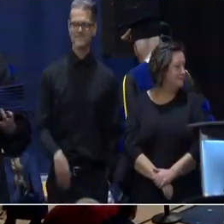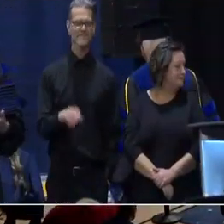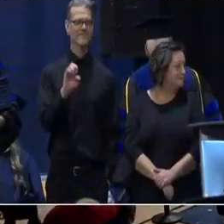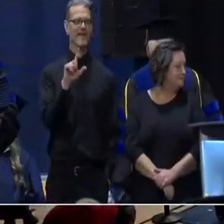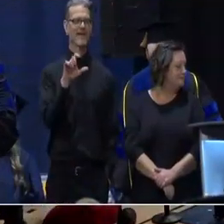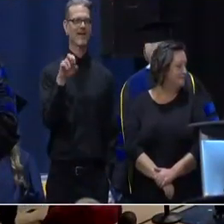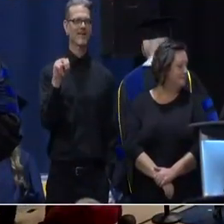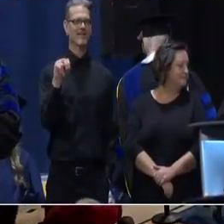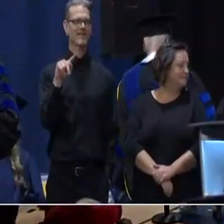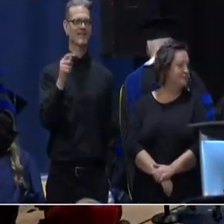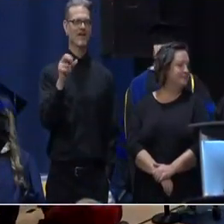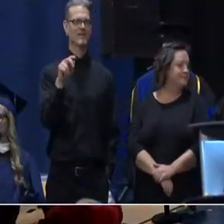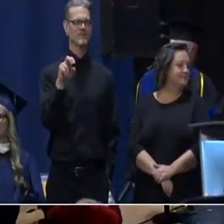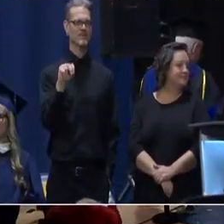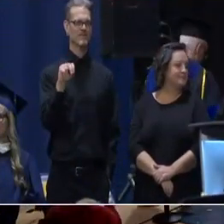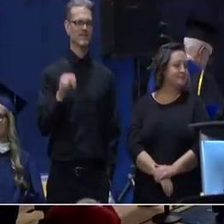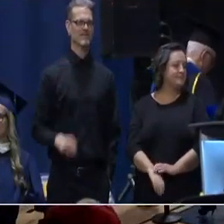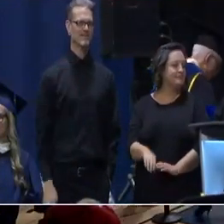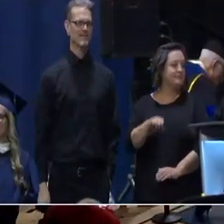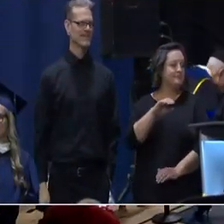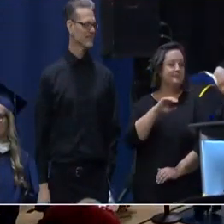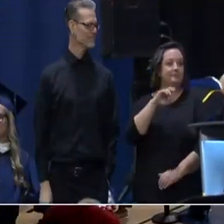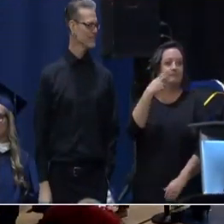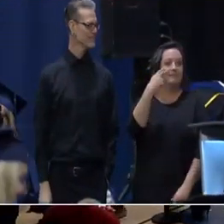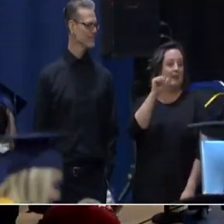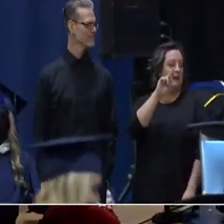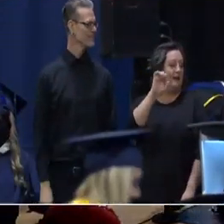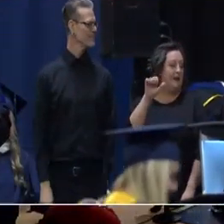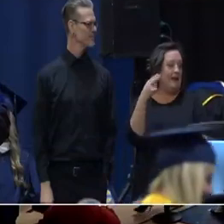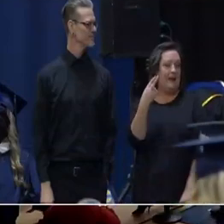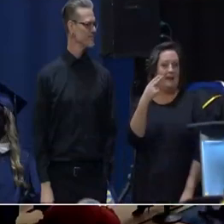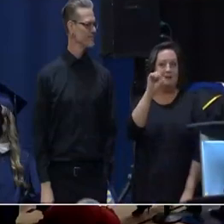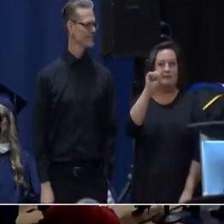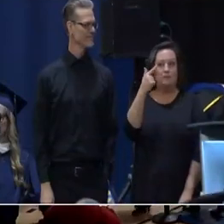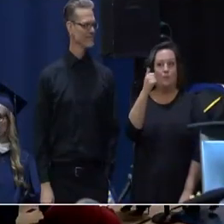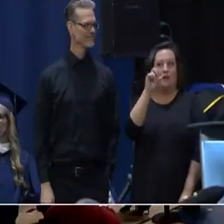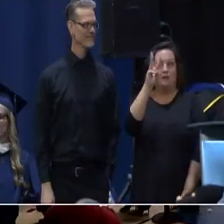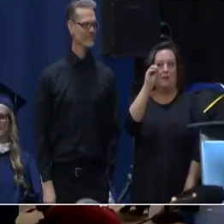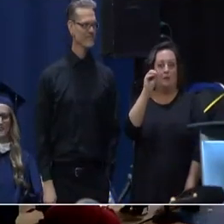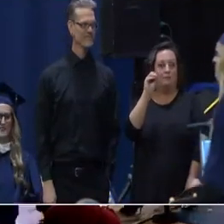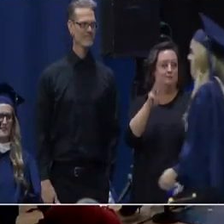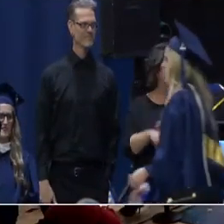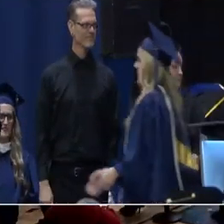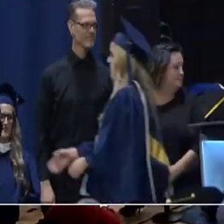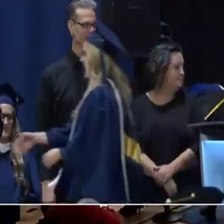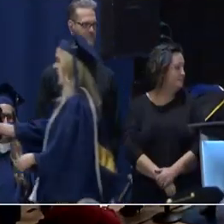Erin Thompson. Hannah Spledlow.